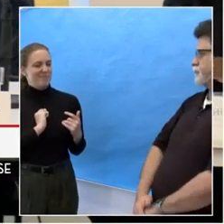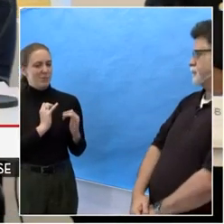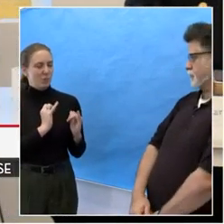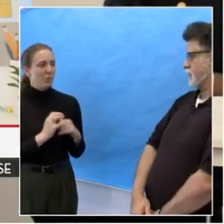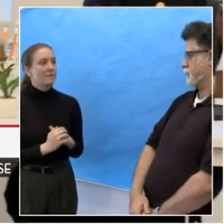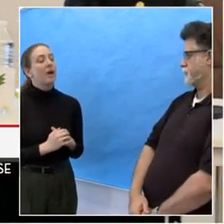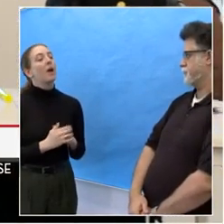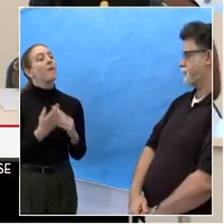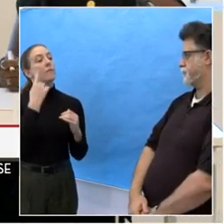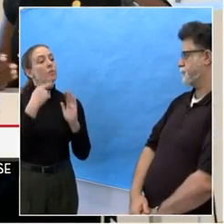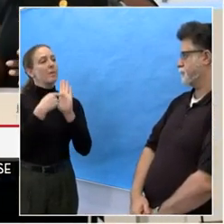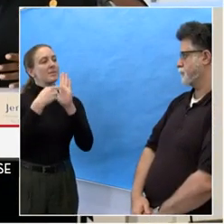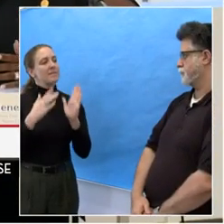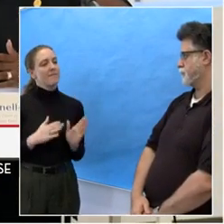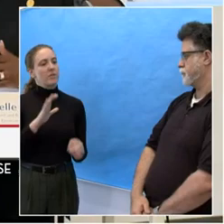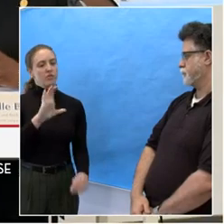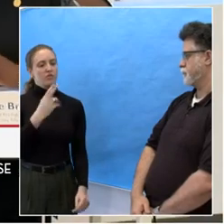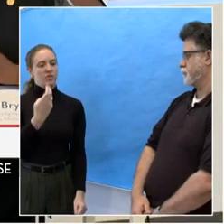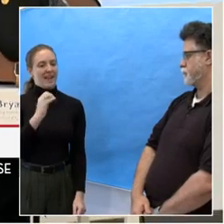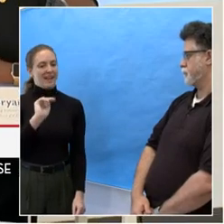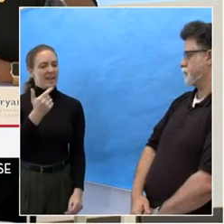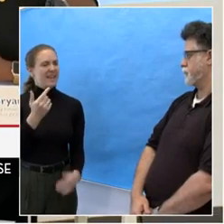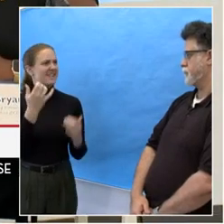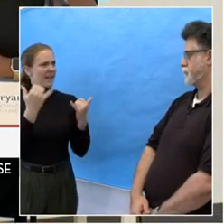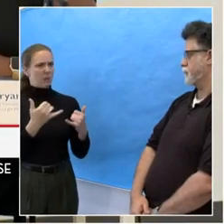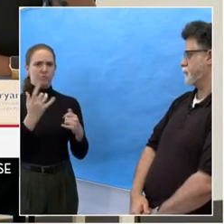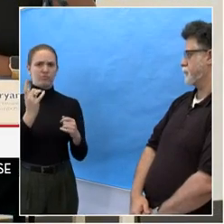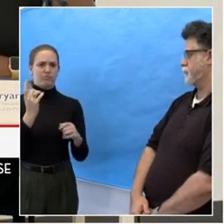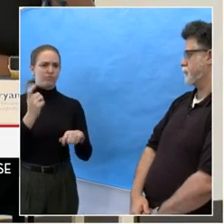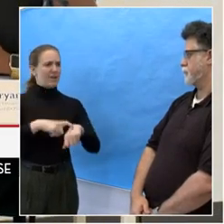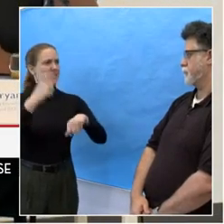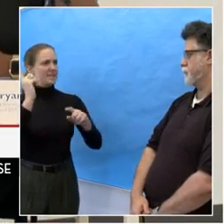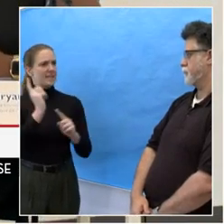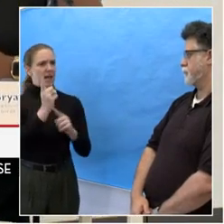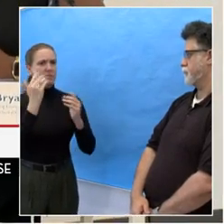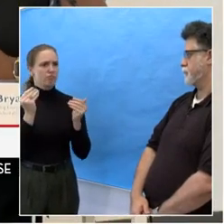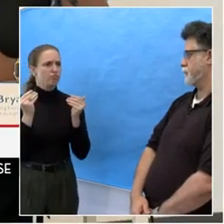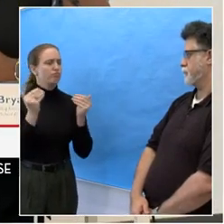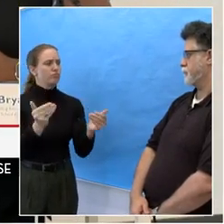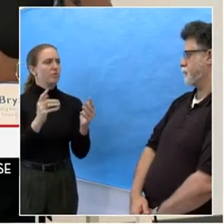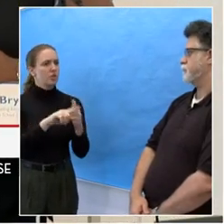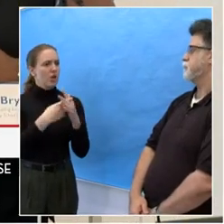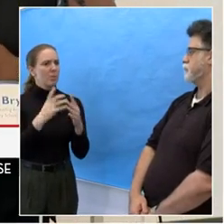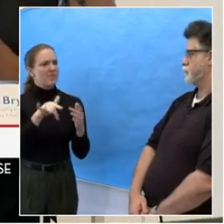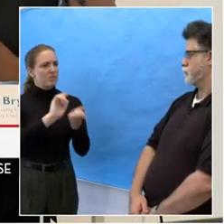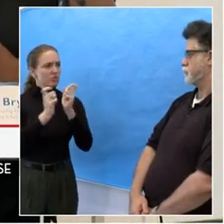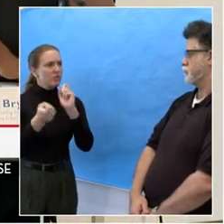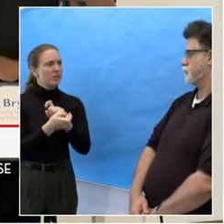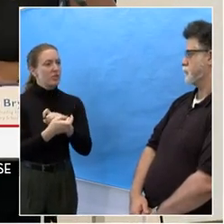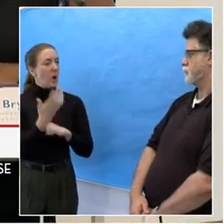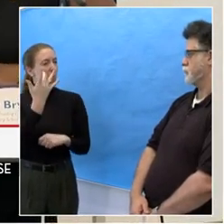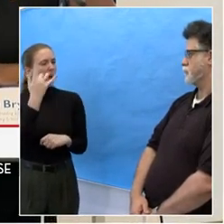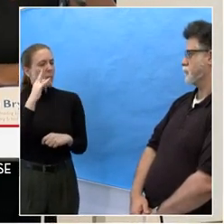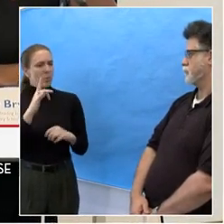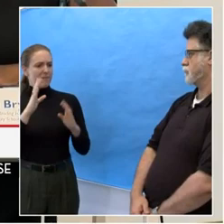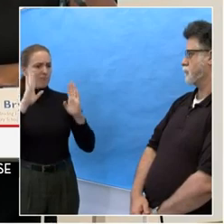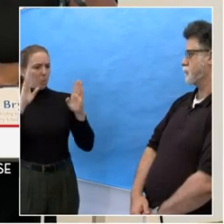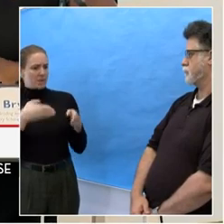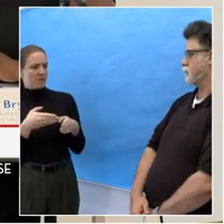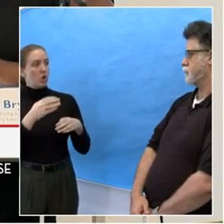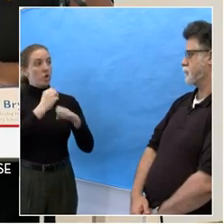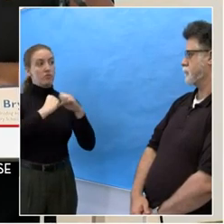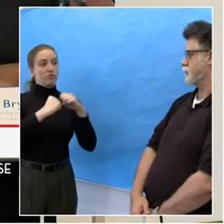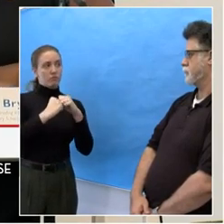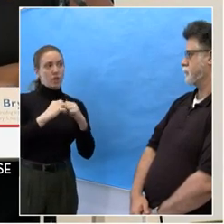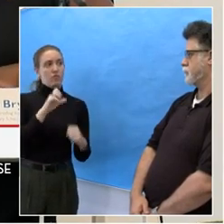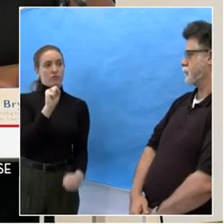make these critical investments in literacy? Why was the task force focused on structured literacy rather than balanced literacy?